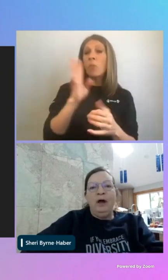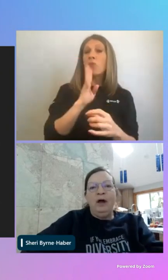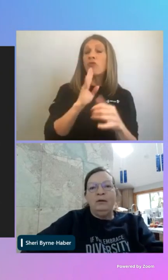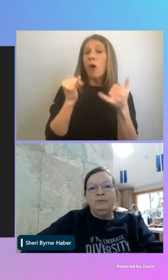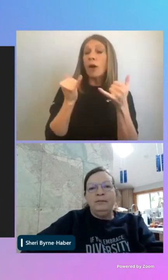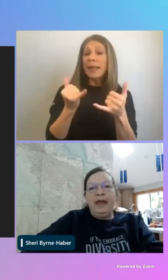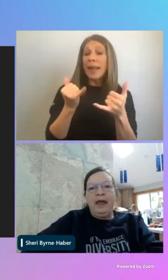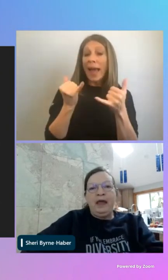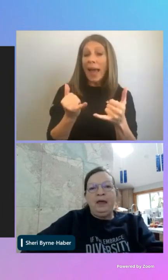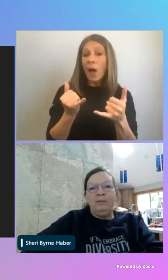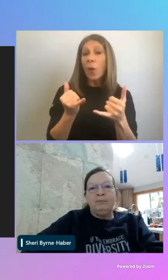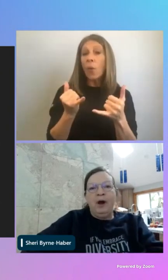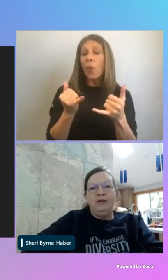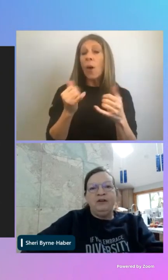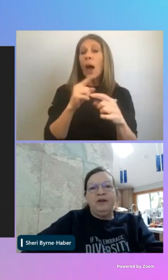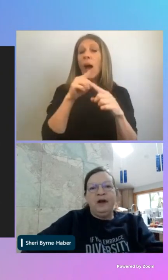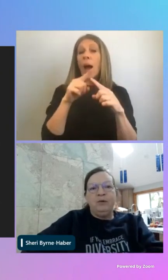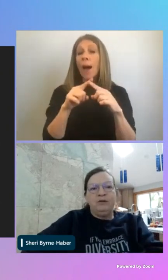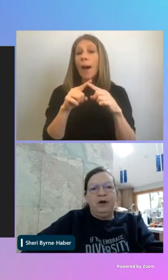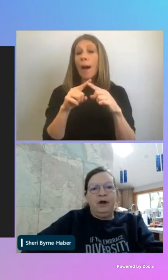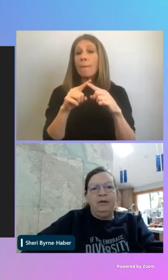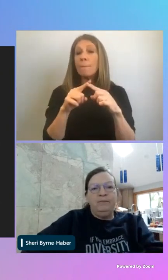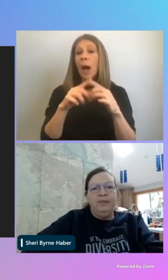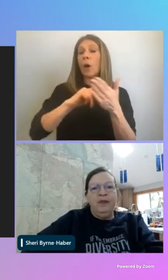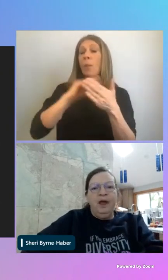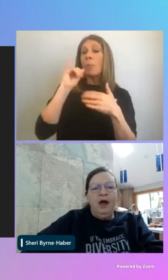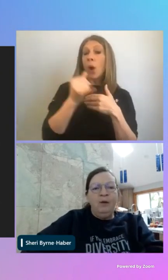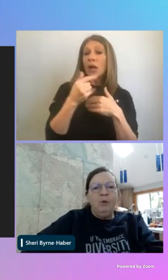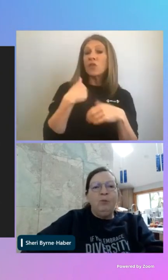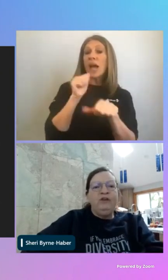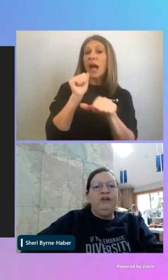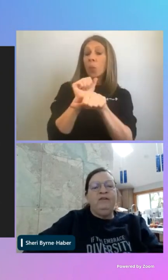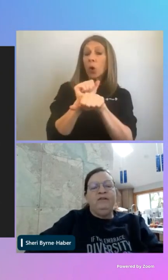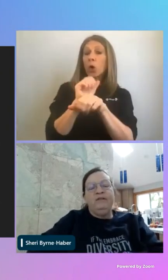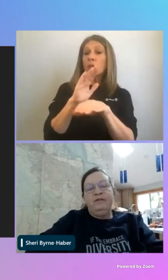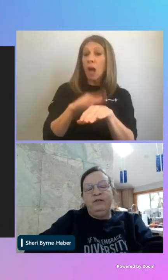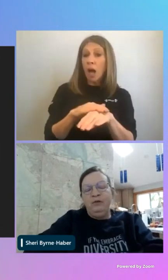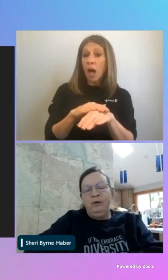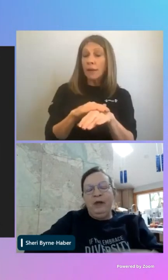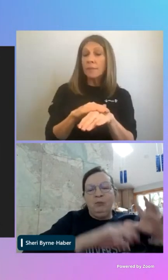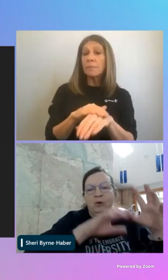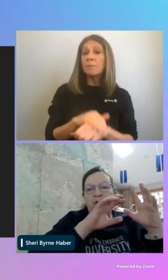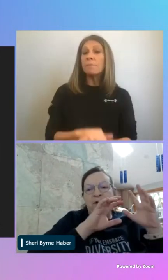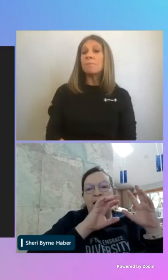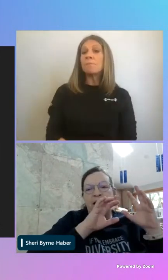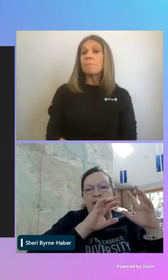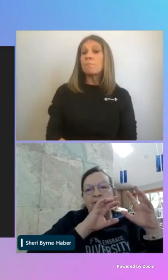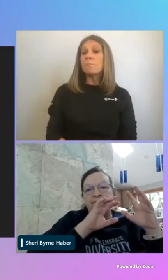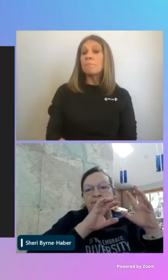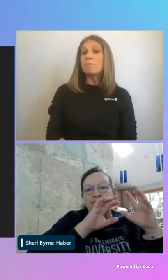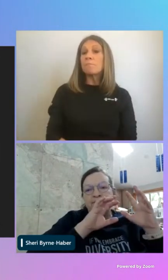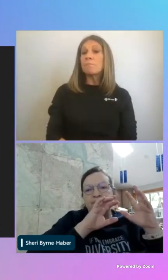about a project that I worked on, which is in